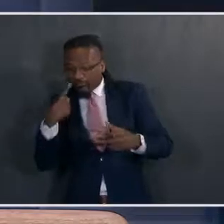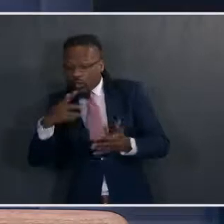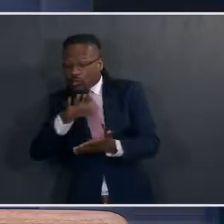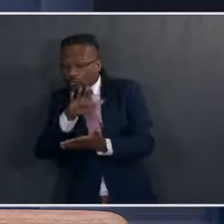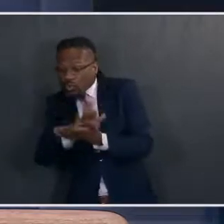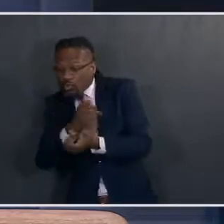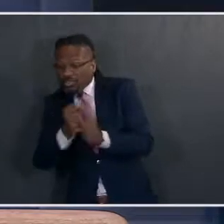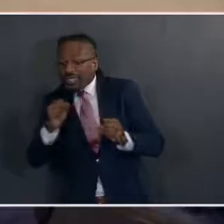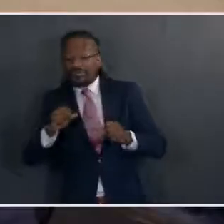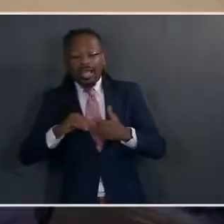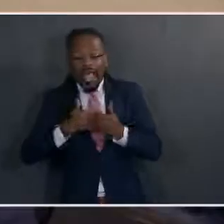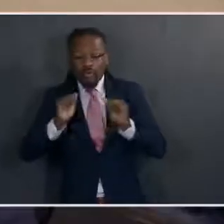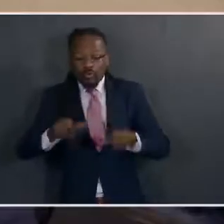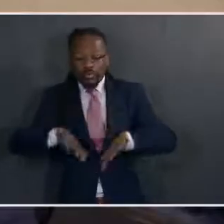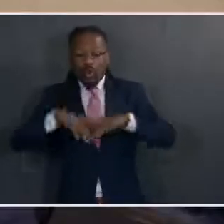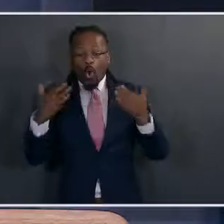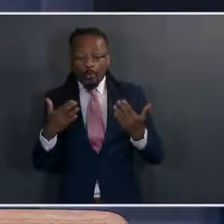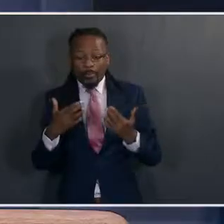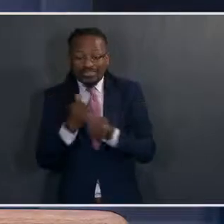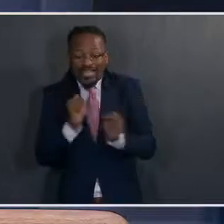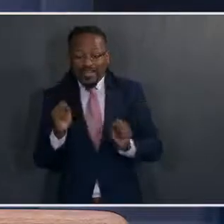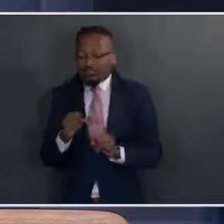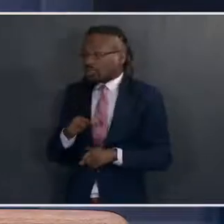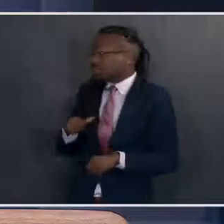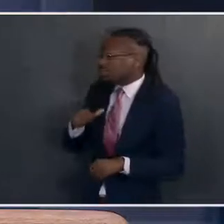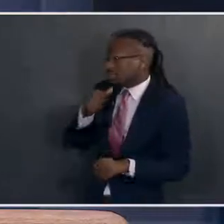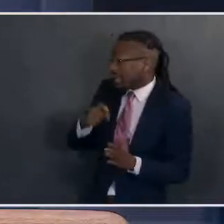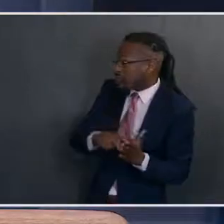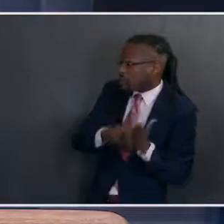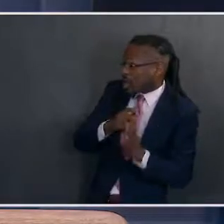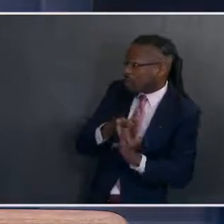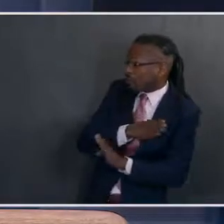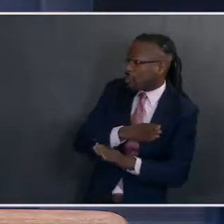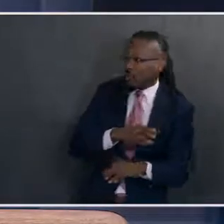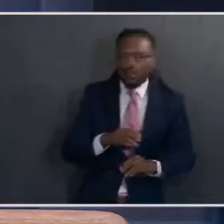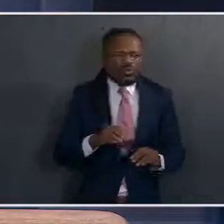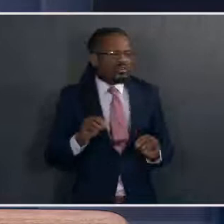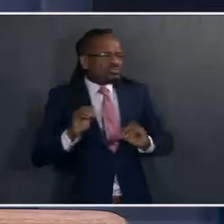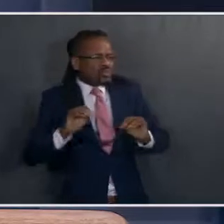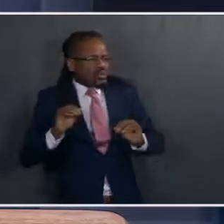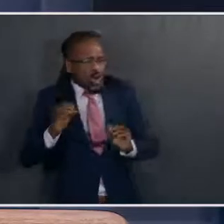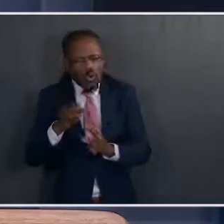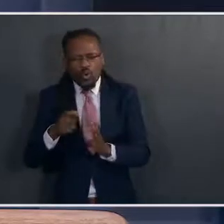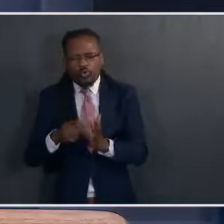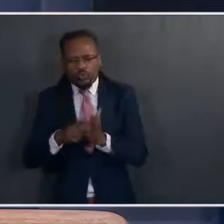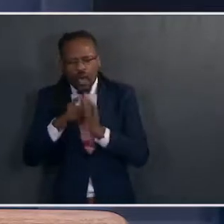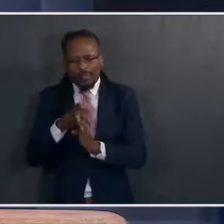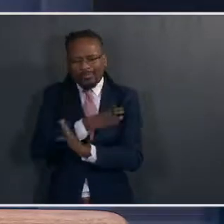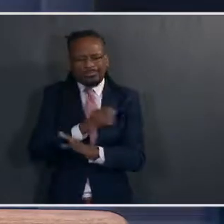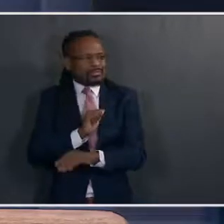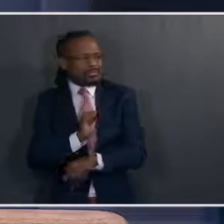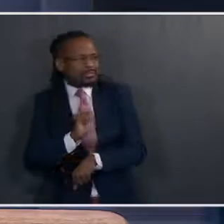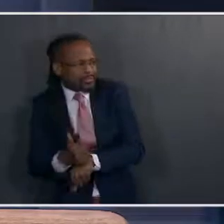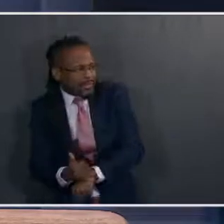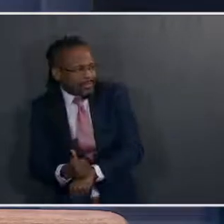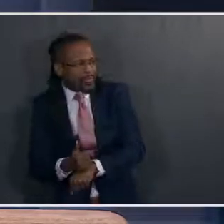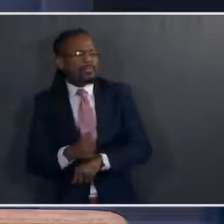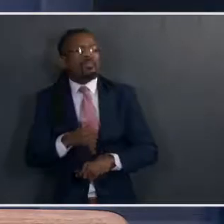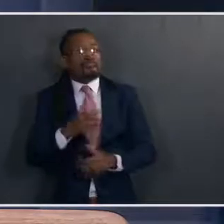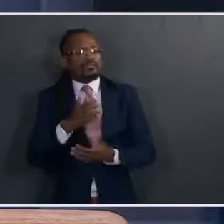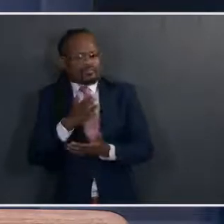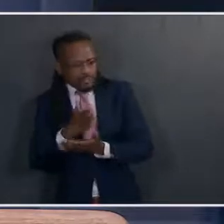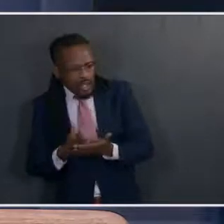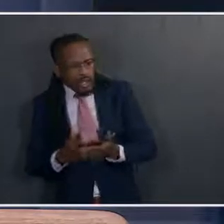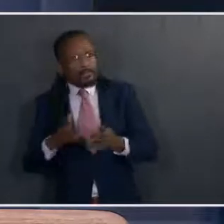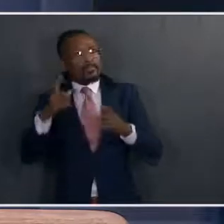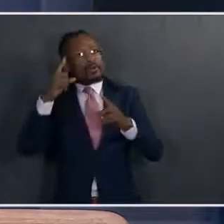So it's not a prerequisite. Well, there haven't been prerequisites set. There have been broad objectives